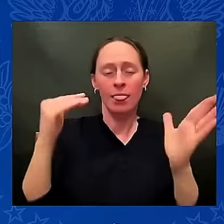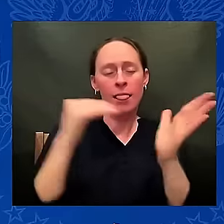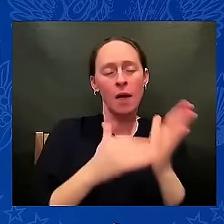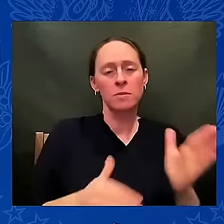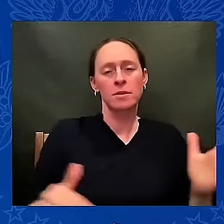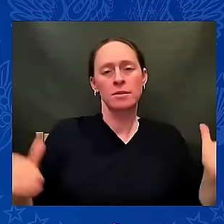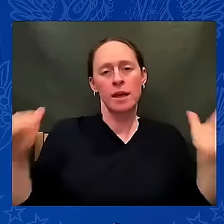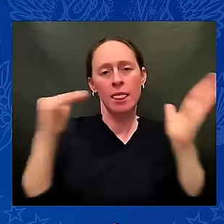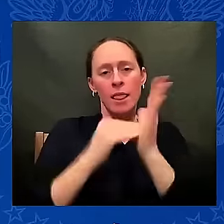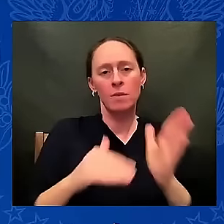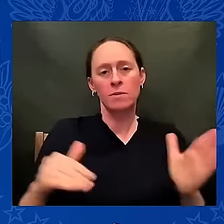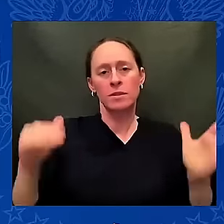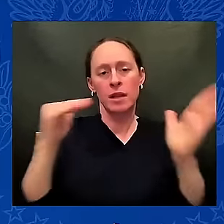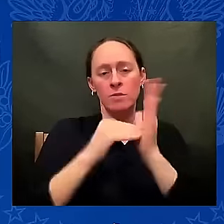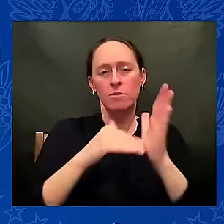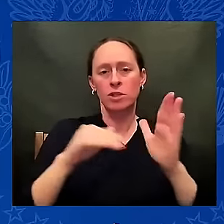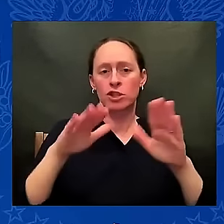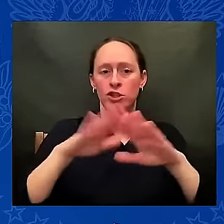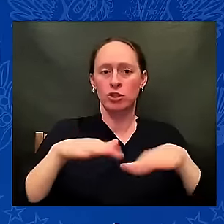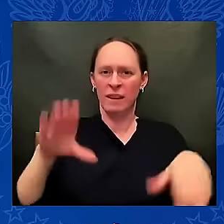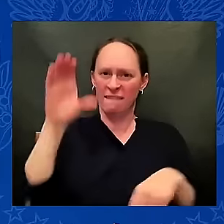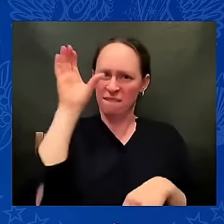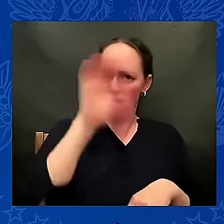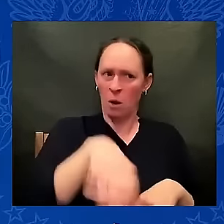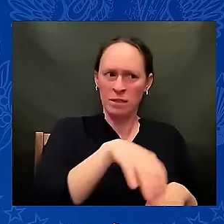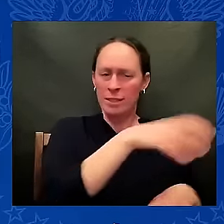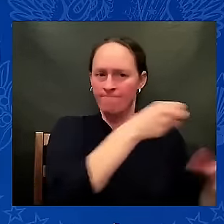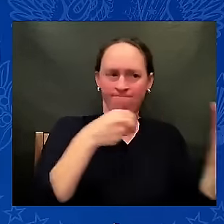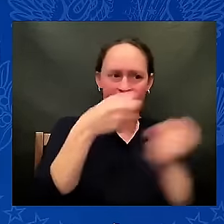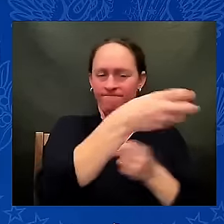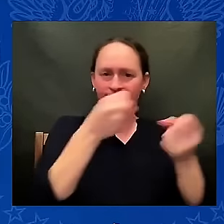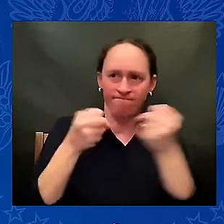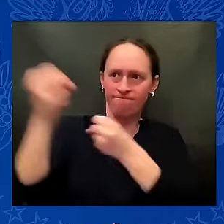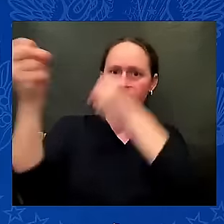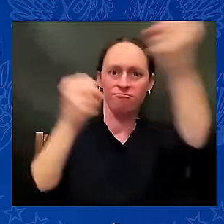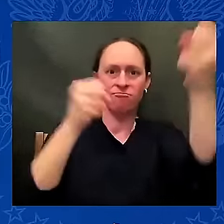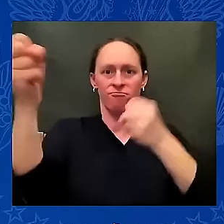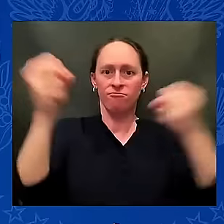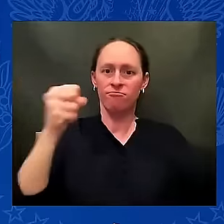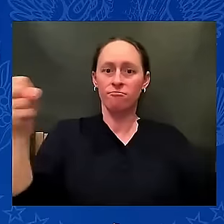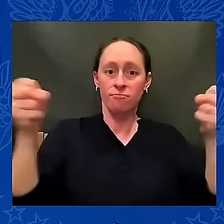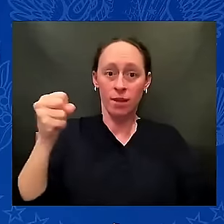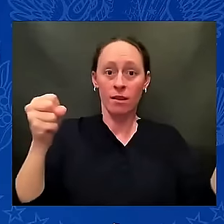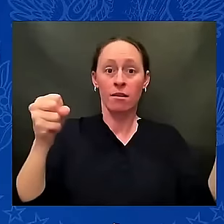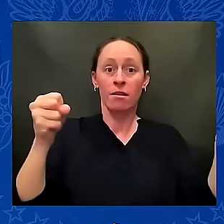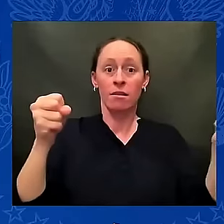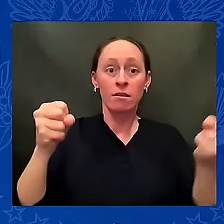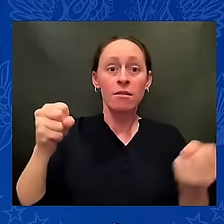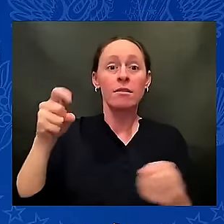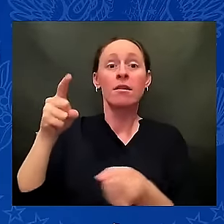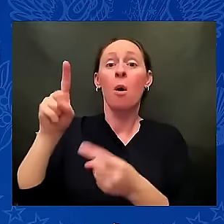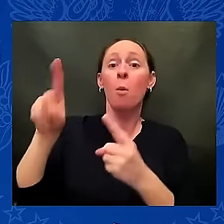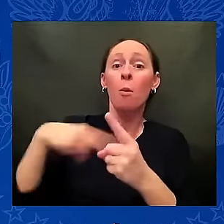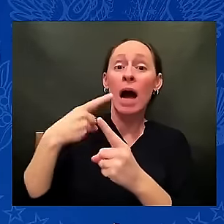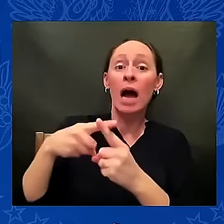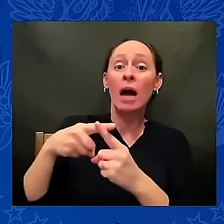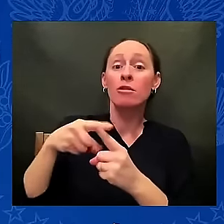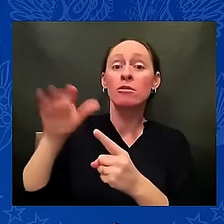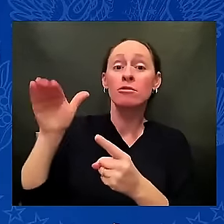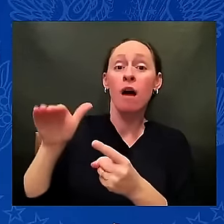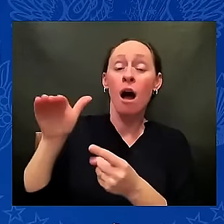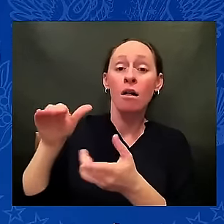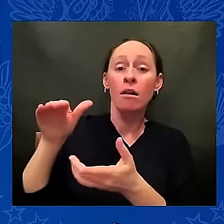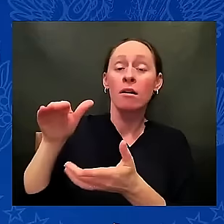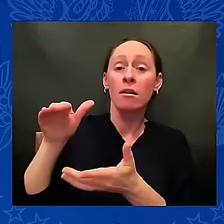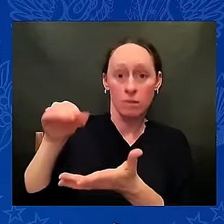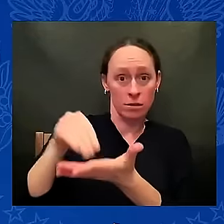deaths, though the real number is likely to be much, much higher. Lost generations, culture, and